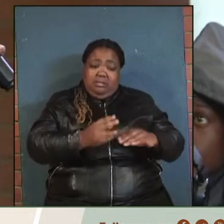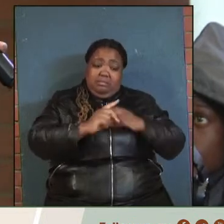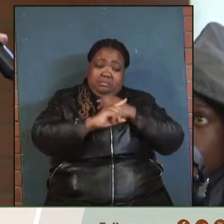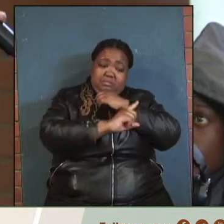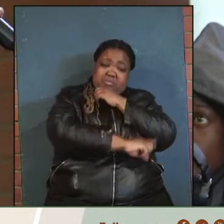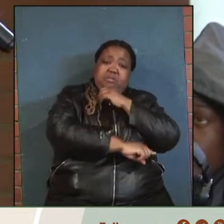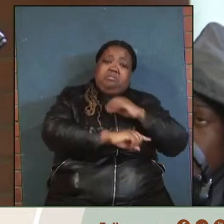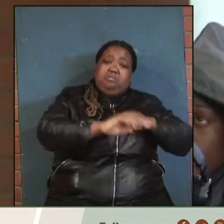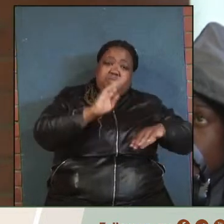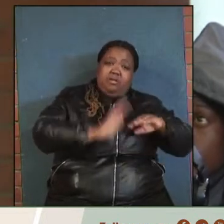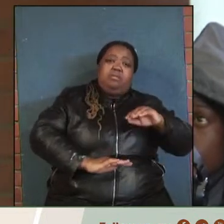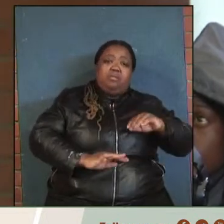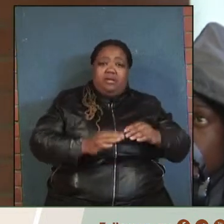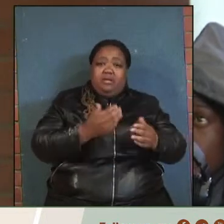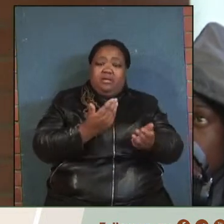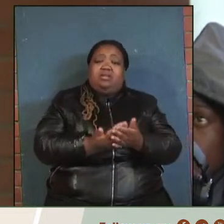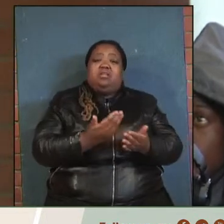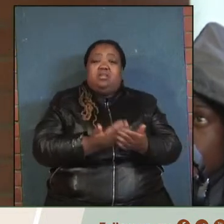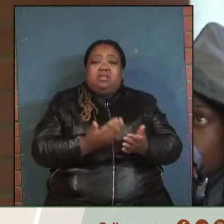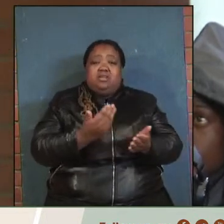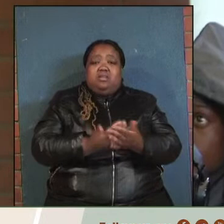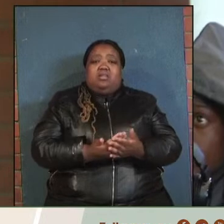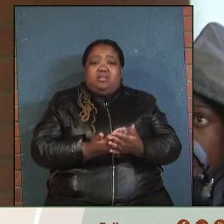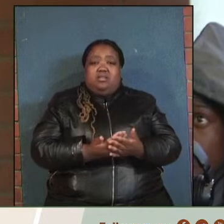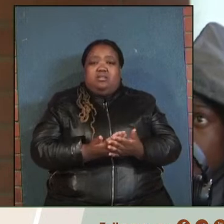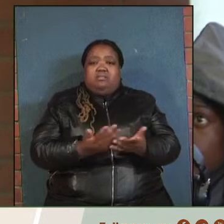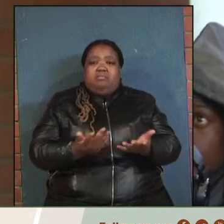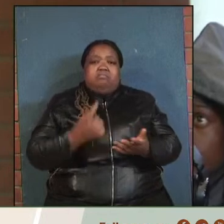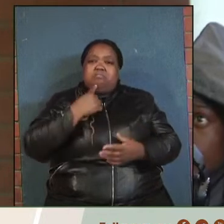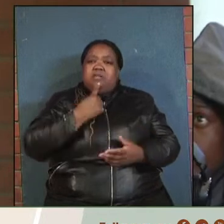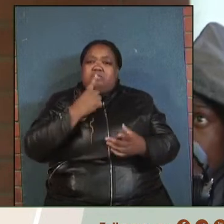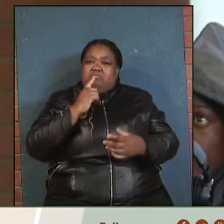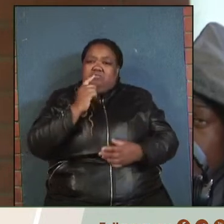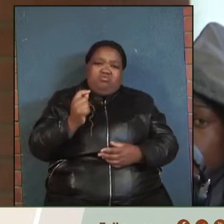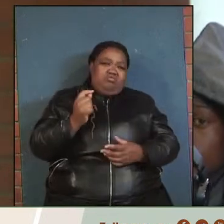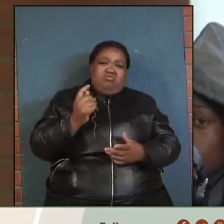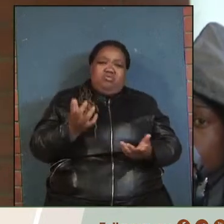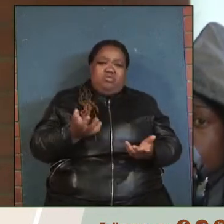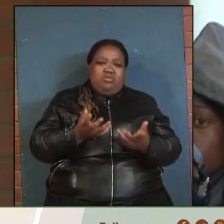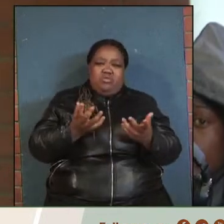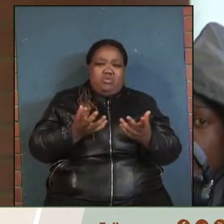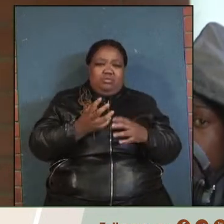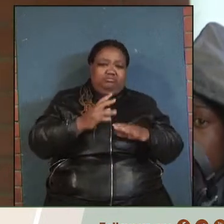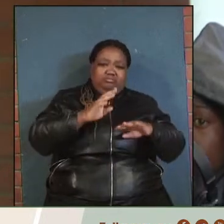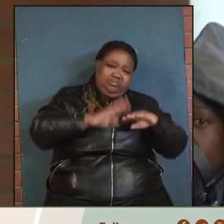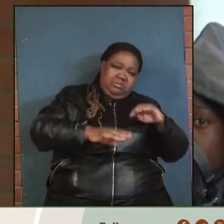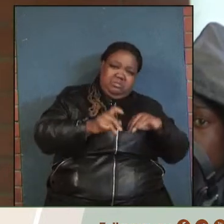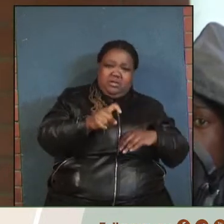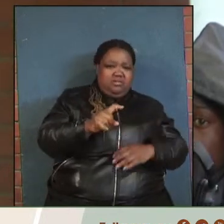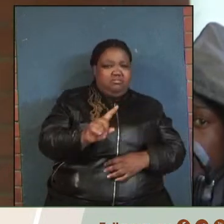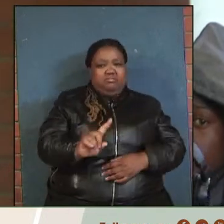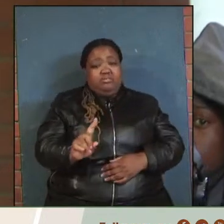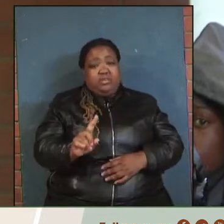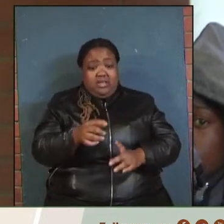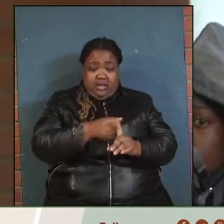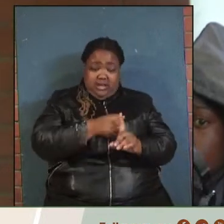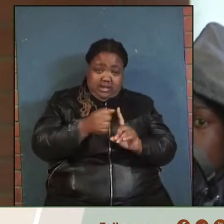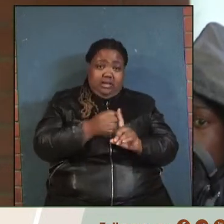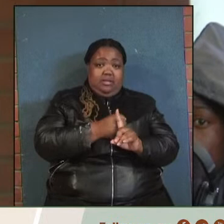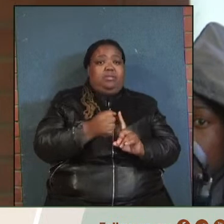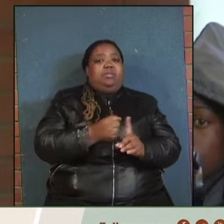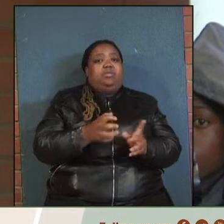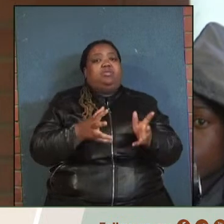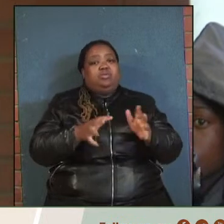punishment or go through corporal punishment, why they don't deserve it, you know? And that's considered as abuse. And some